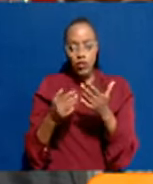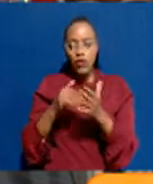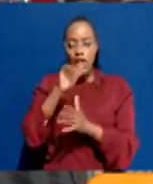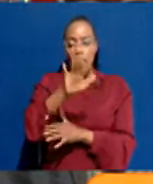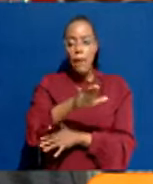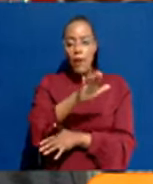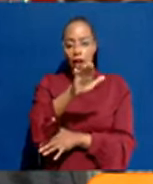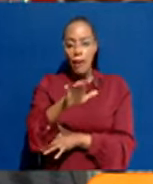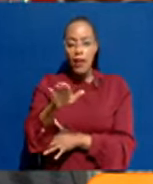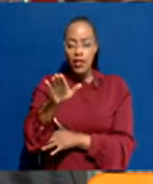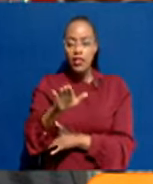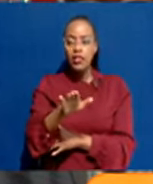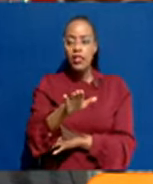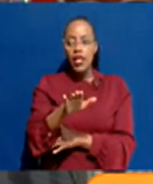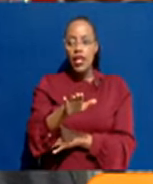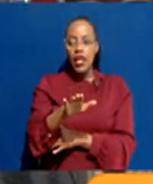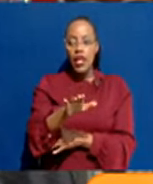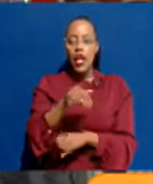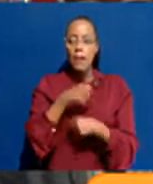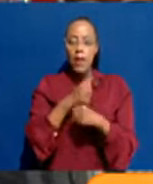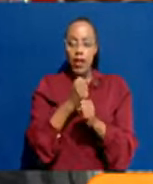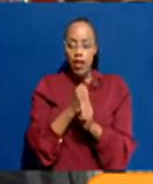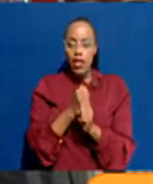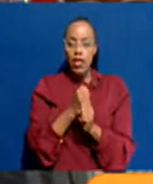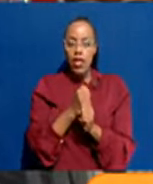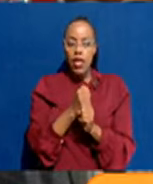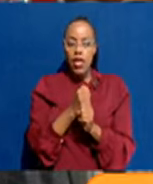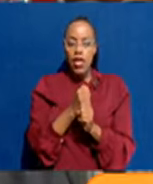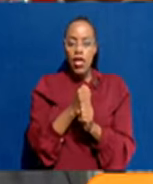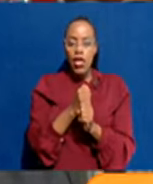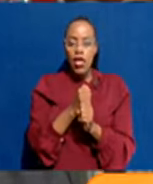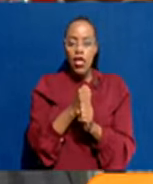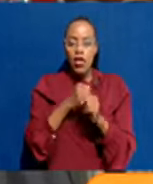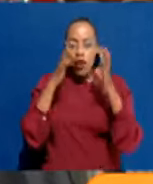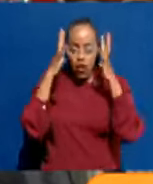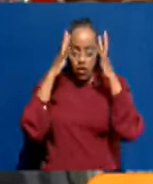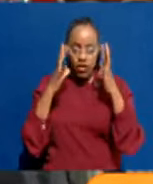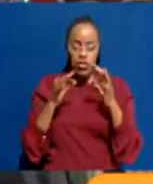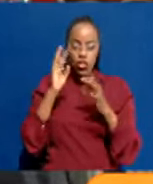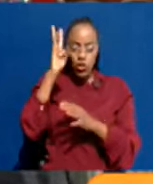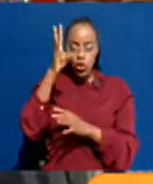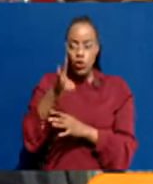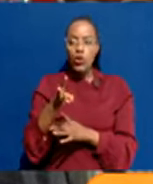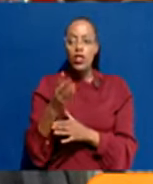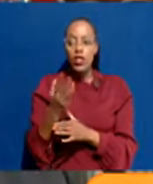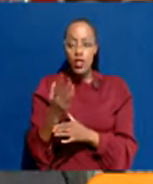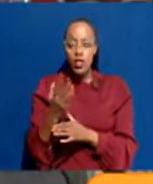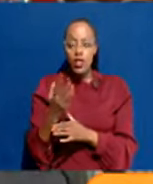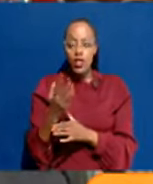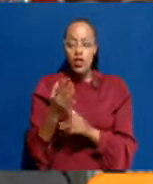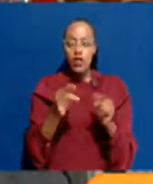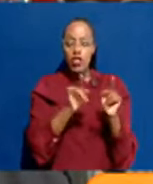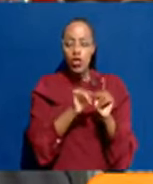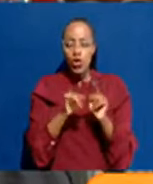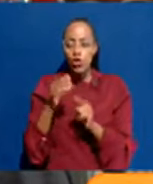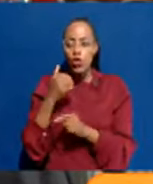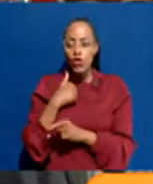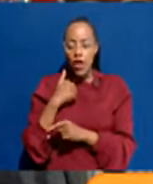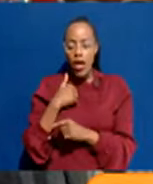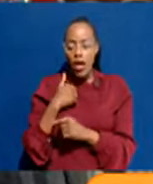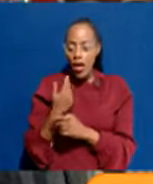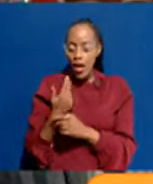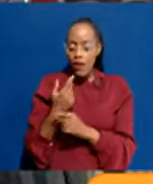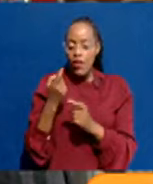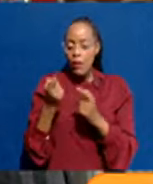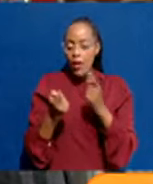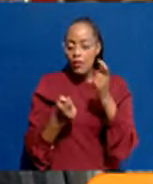parliament will make a decision after a thorough debate,